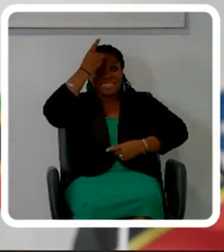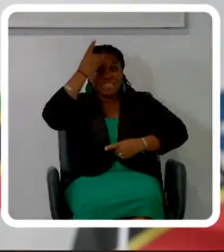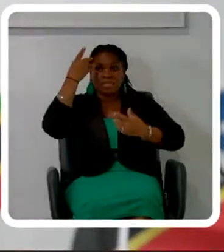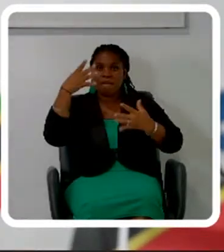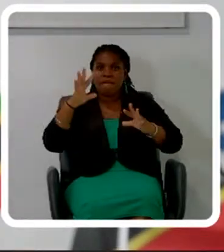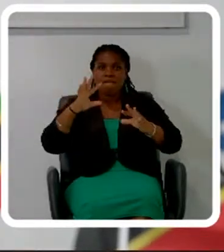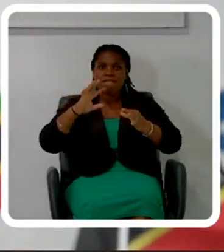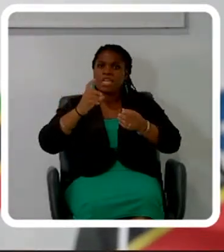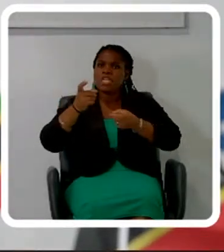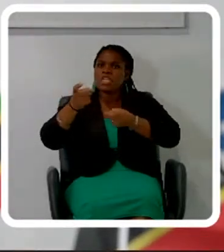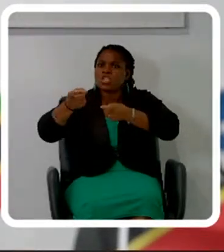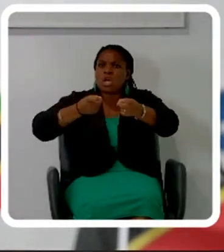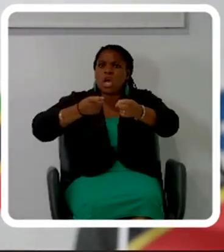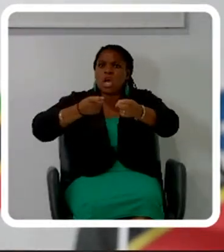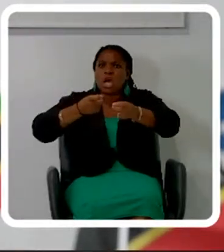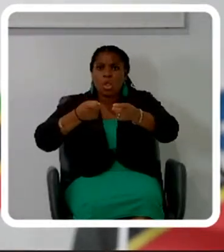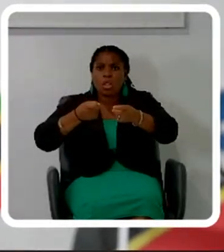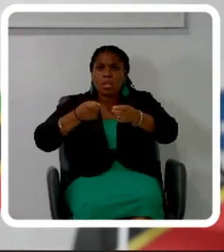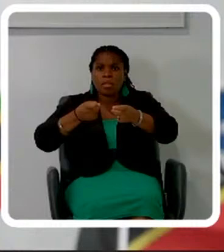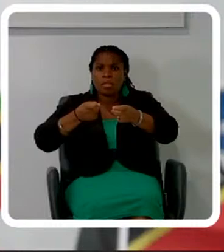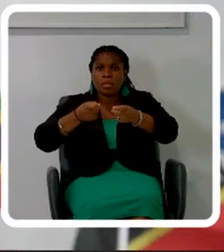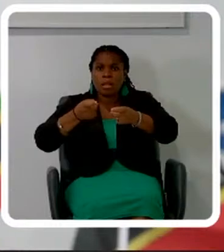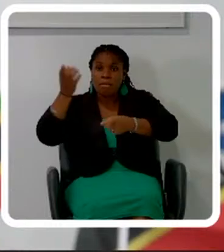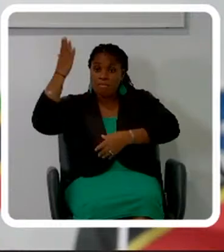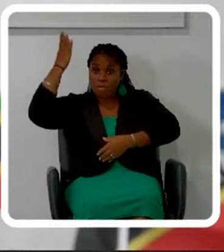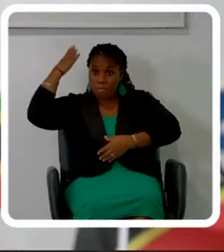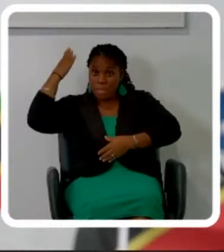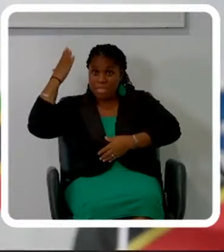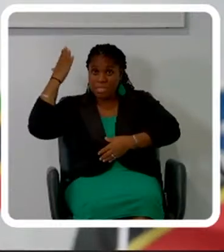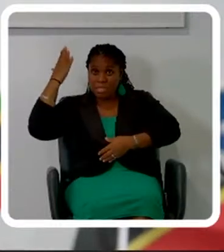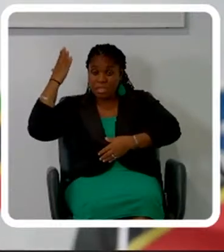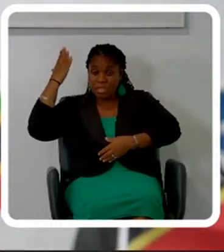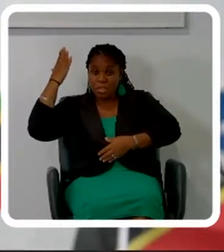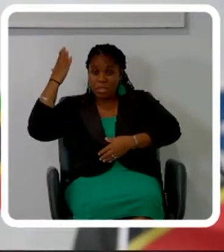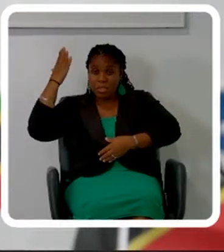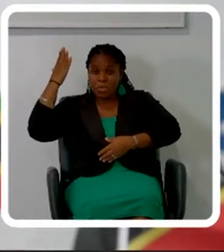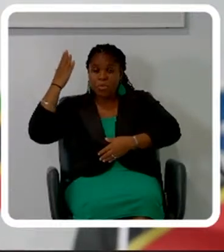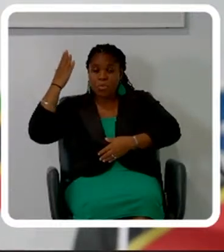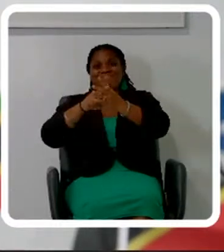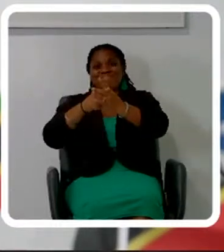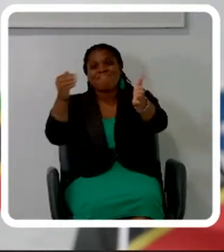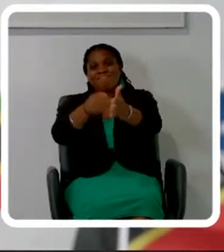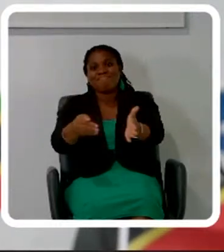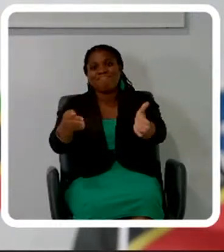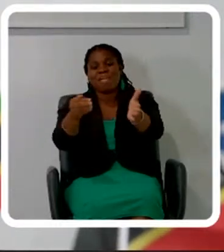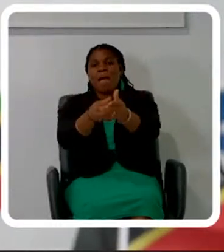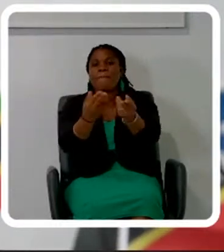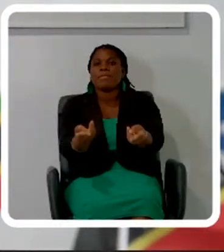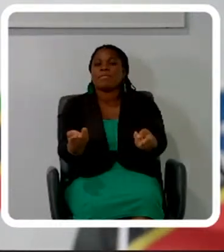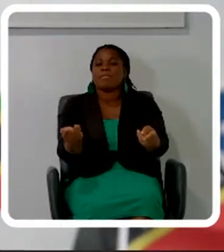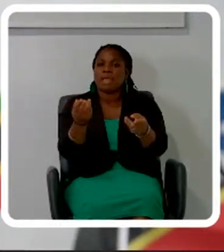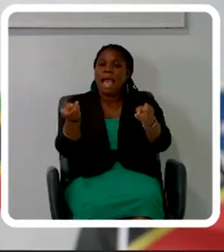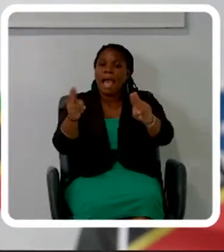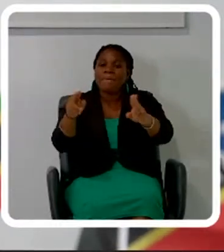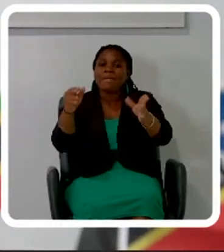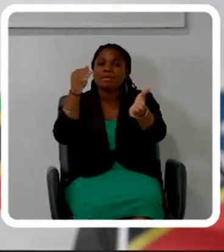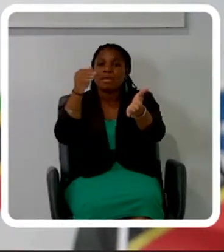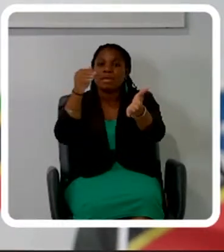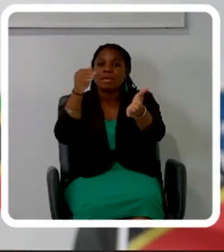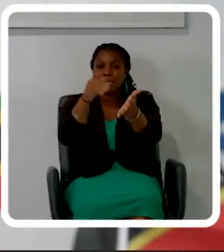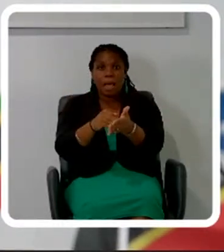many years, they would gain the upper hand. And that would result in significant mortality or deaths or morbidity,